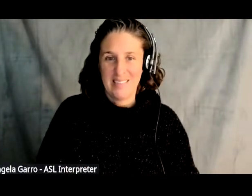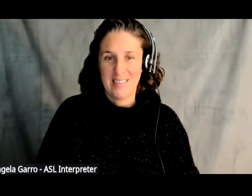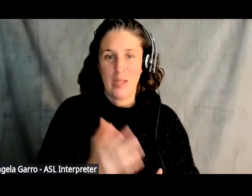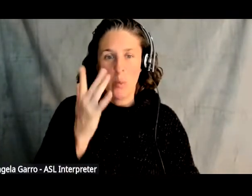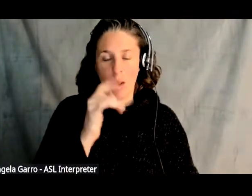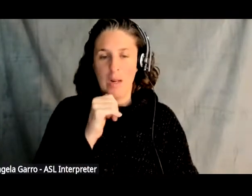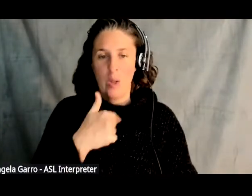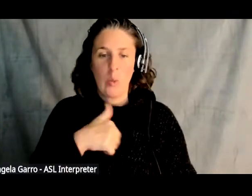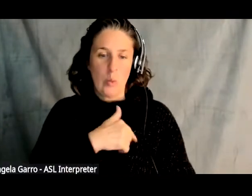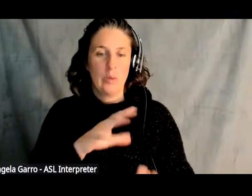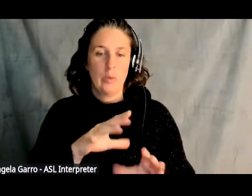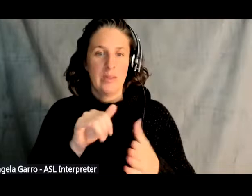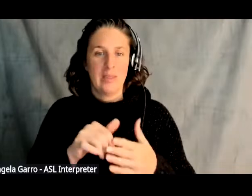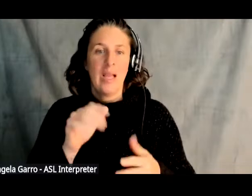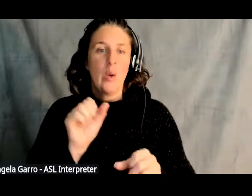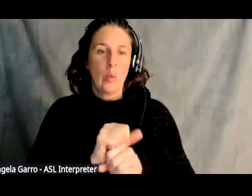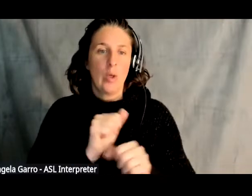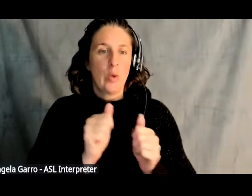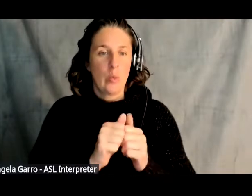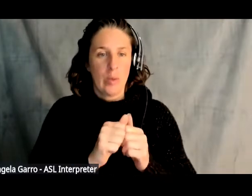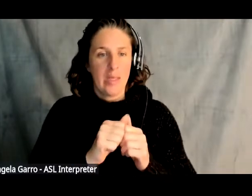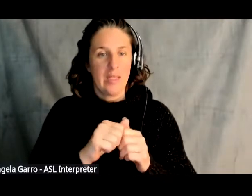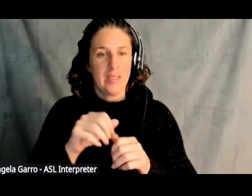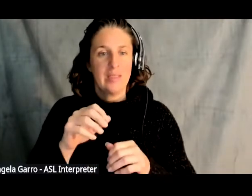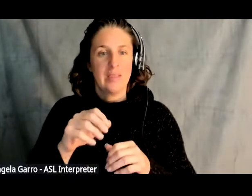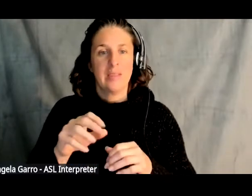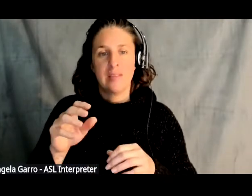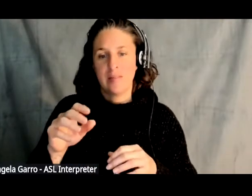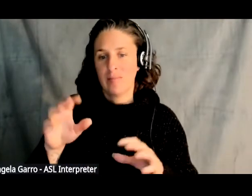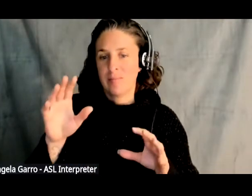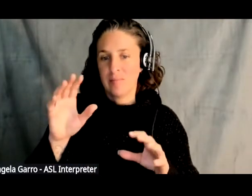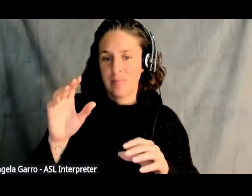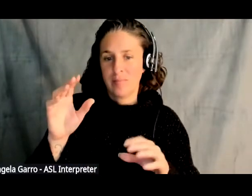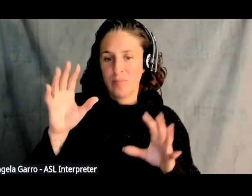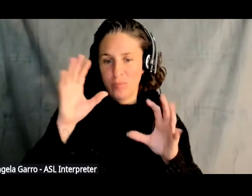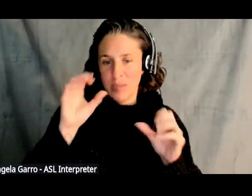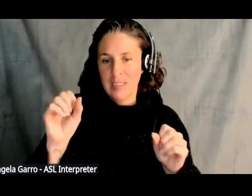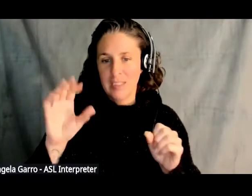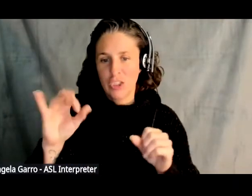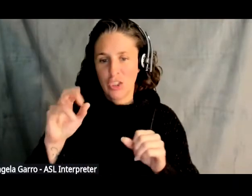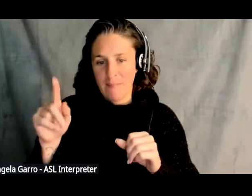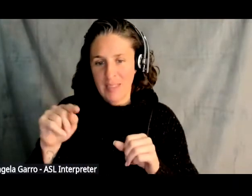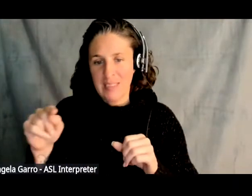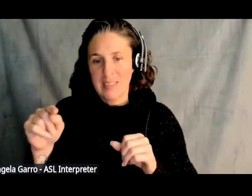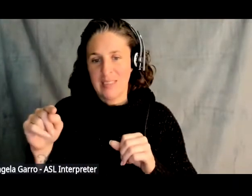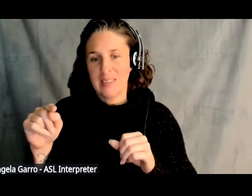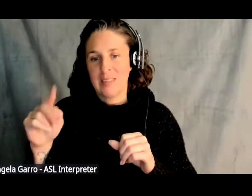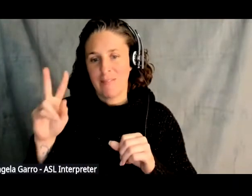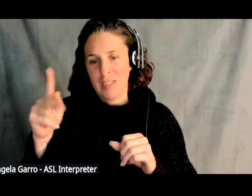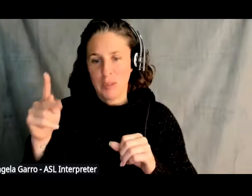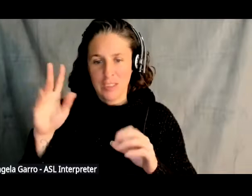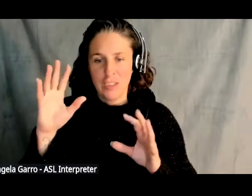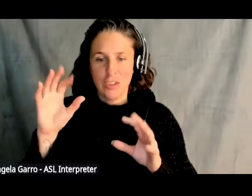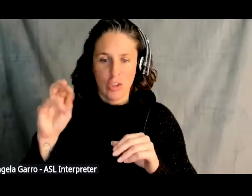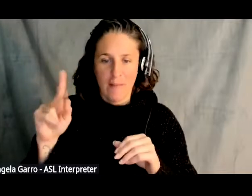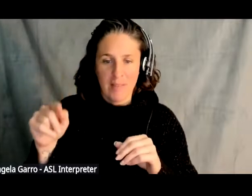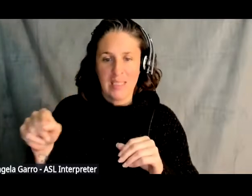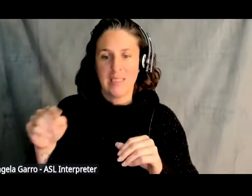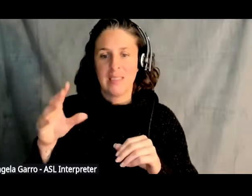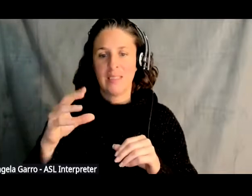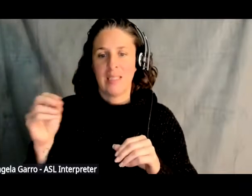with President Griffin and Vice President Chavez on how to sort this out. Yeah, perfect. Yeah.